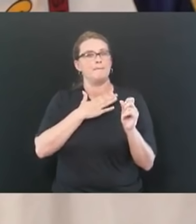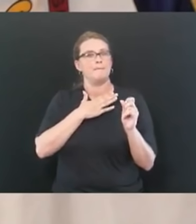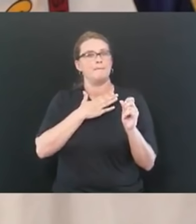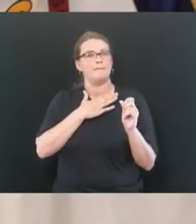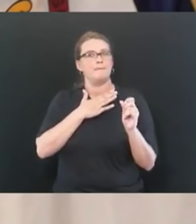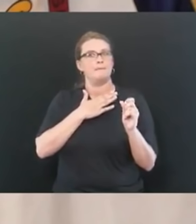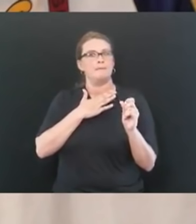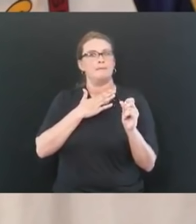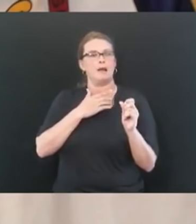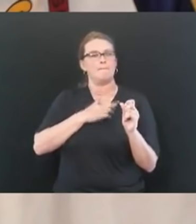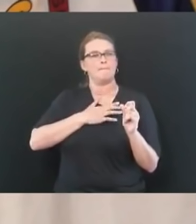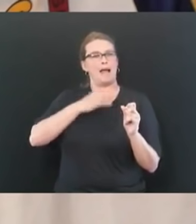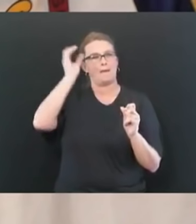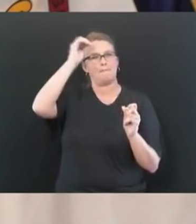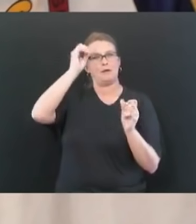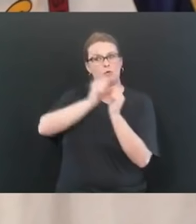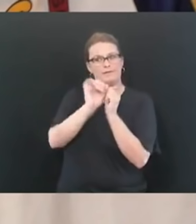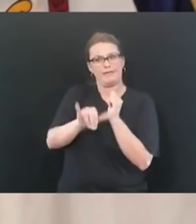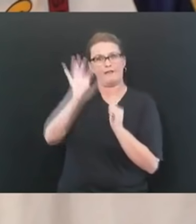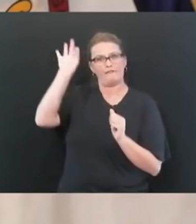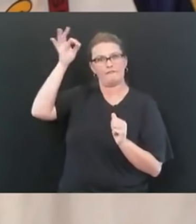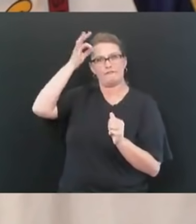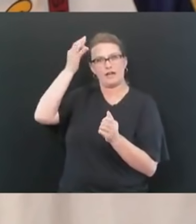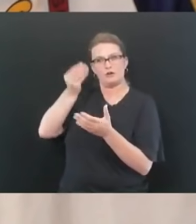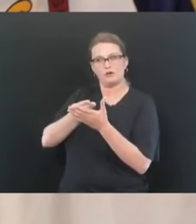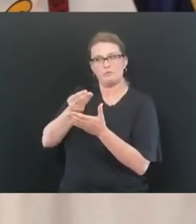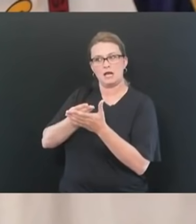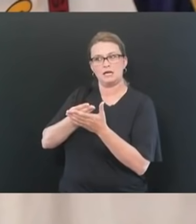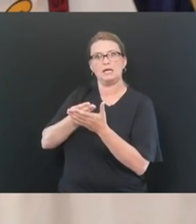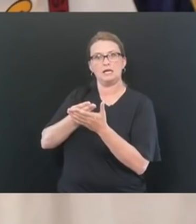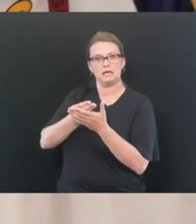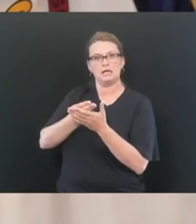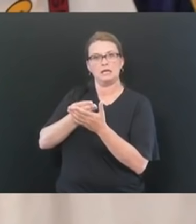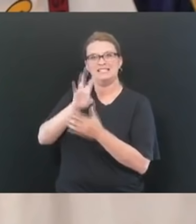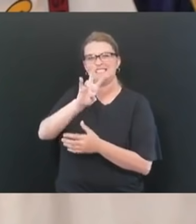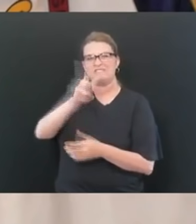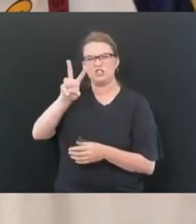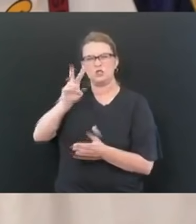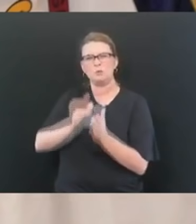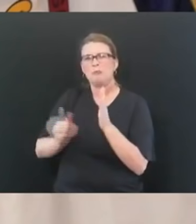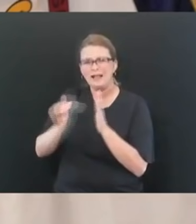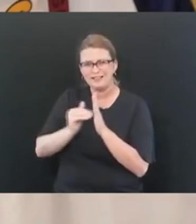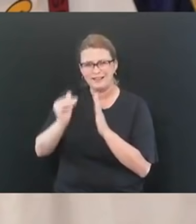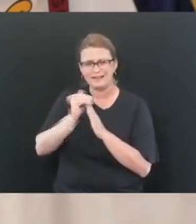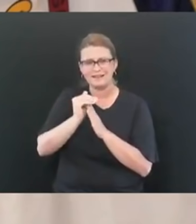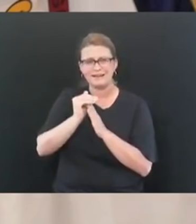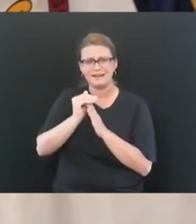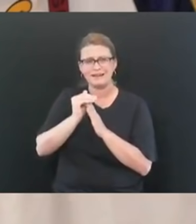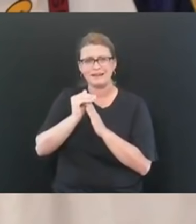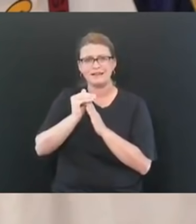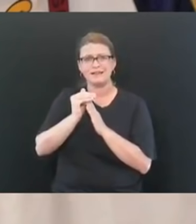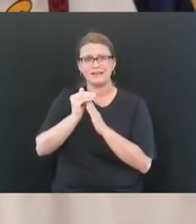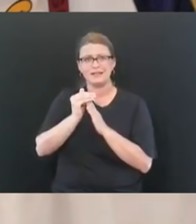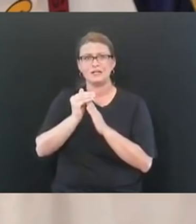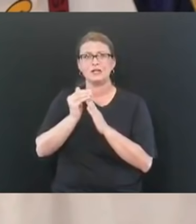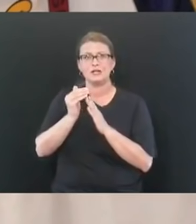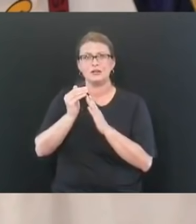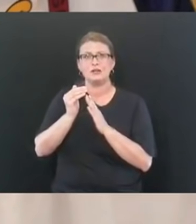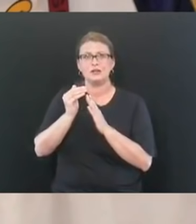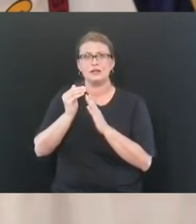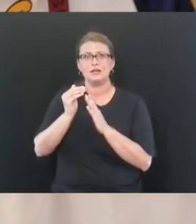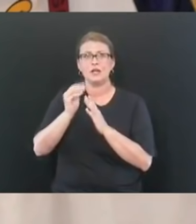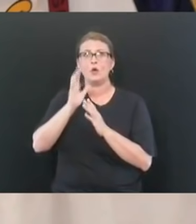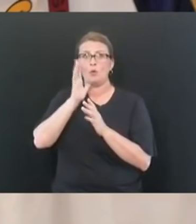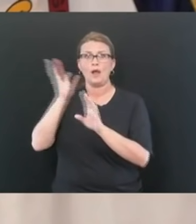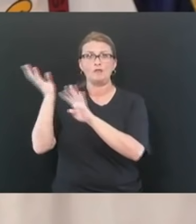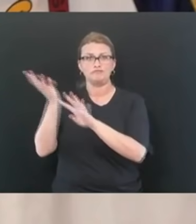coming in, there's another 72 million, if I remember correctly from what he said earlier. There's another $72 million that's flowing into